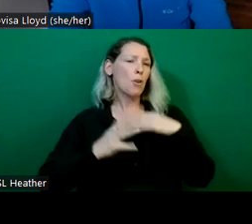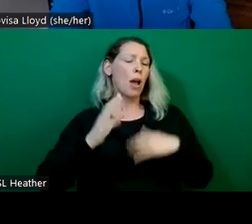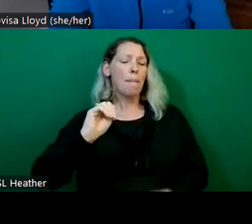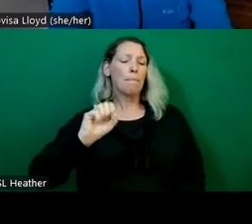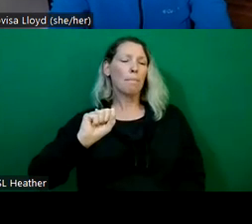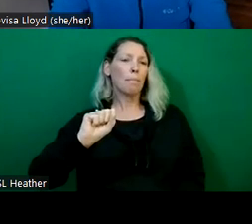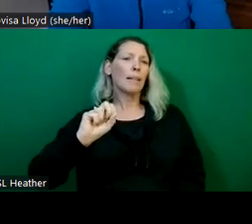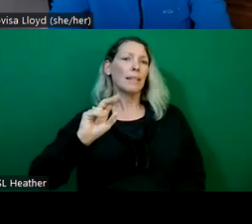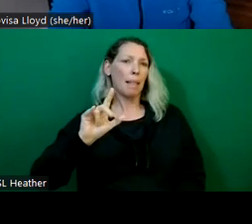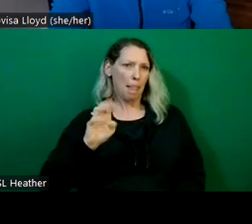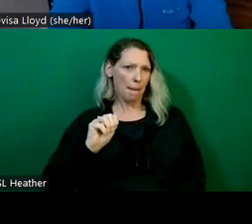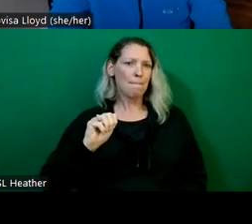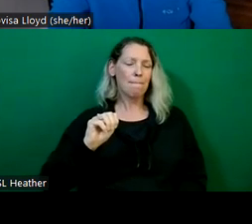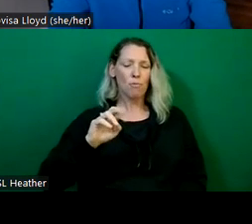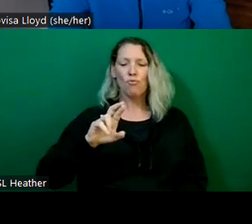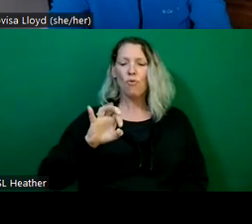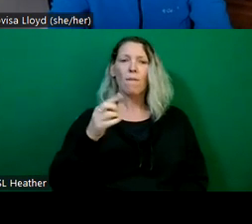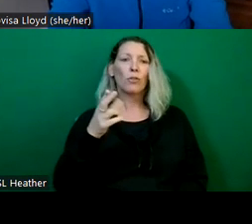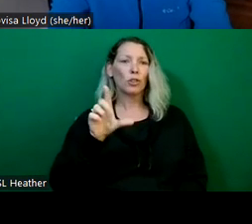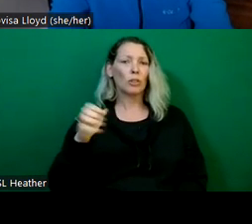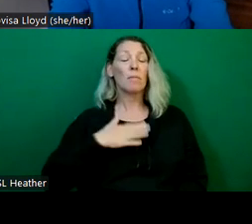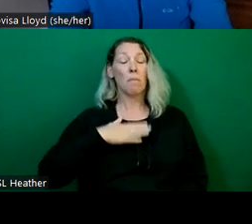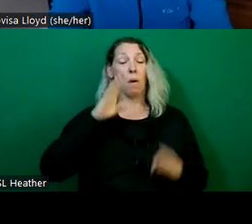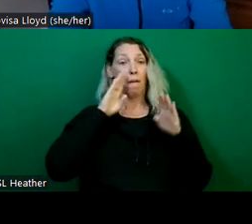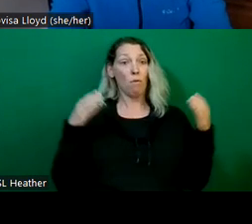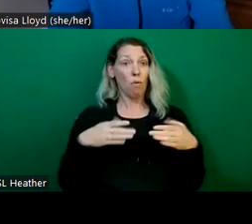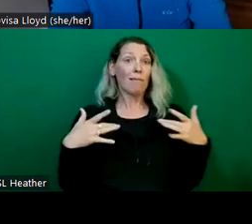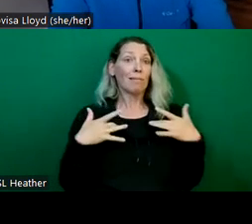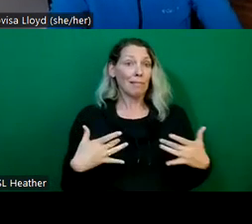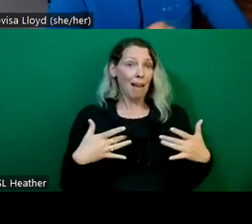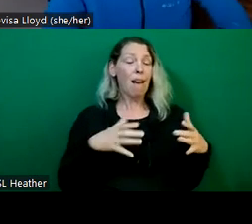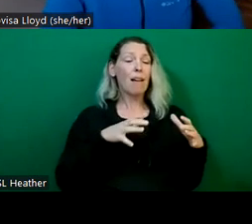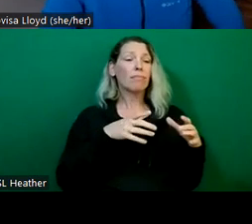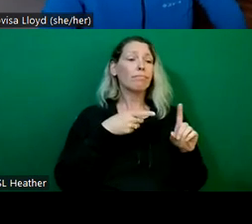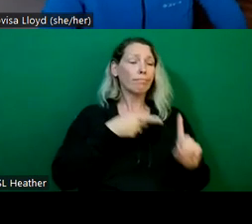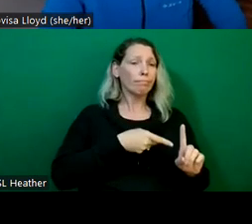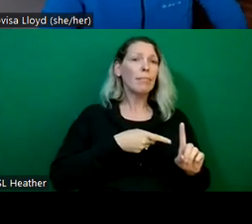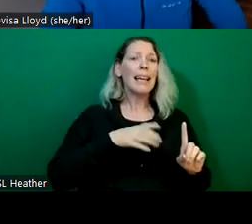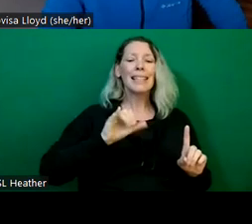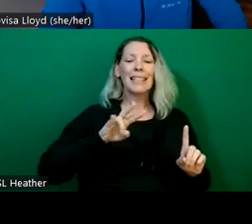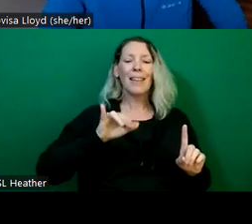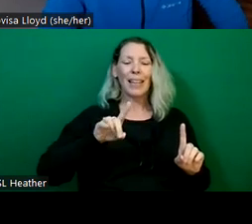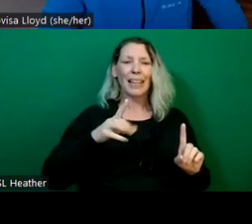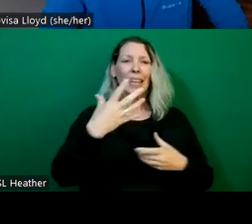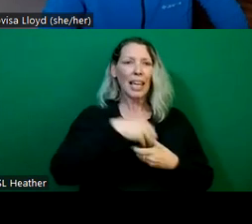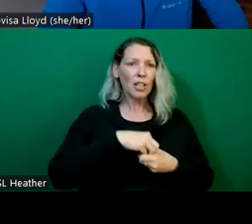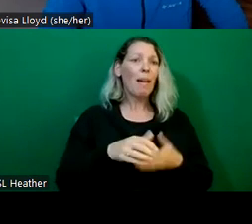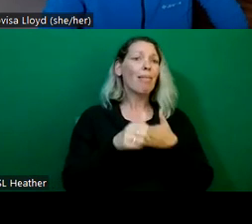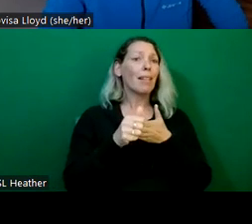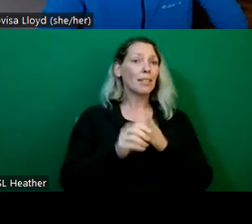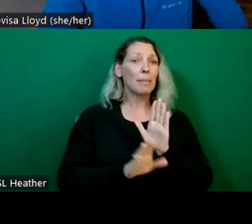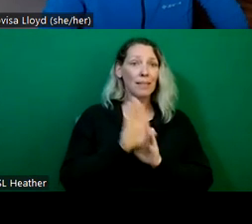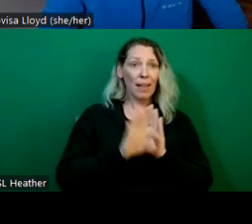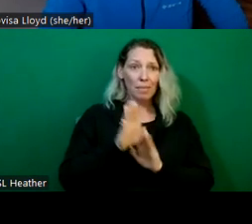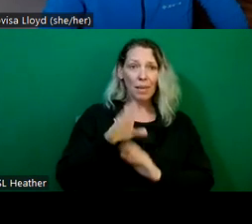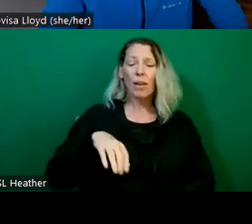My specific focus for these communities tend to be around civic engagement, leadership development, and